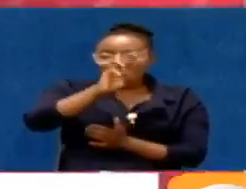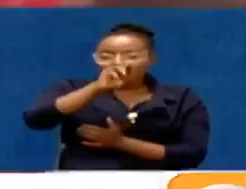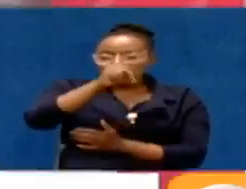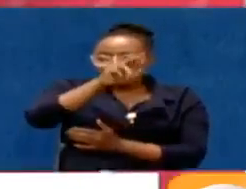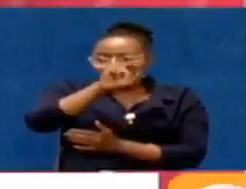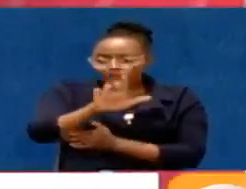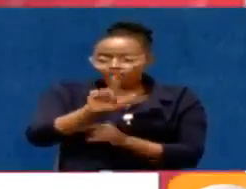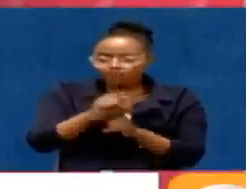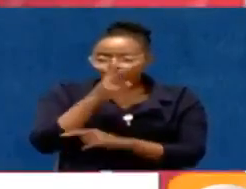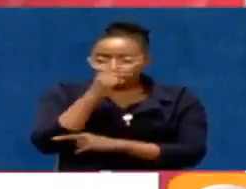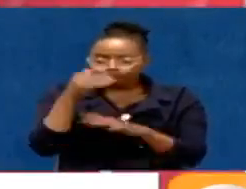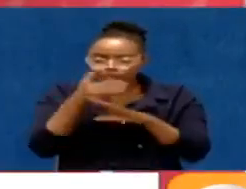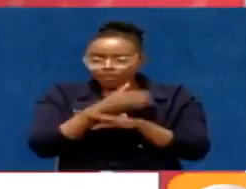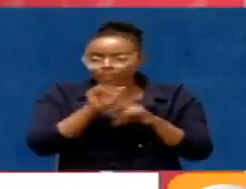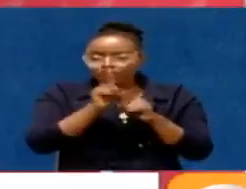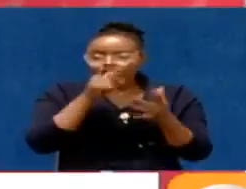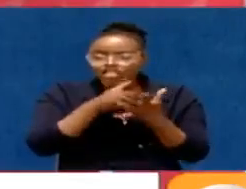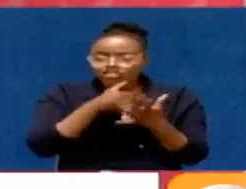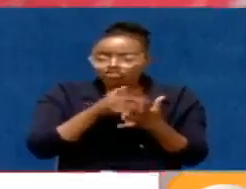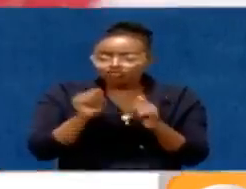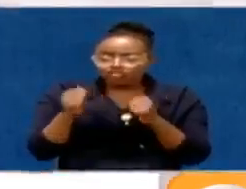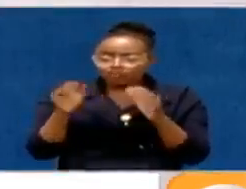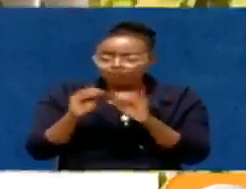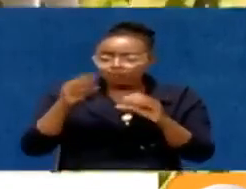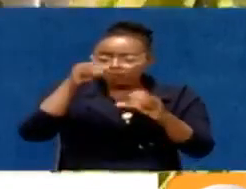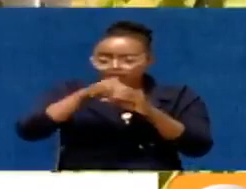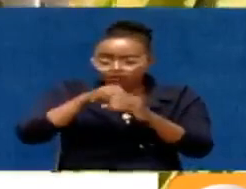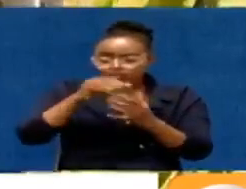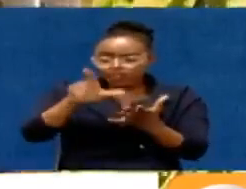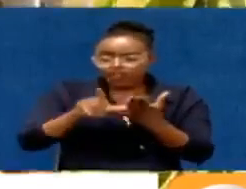under the weight of suspect dealings, including unsecured insider loans.